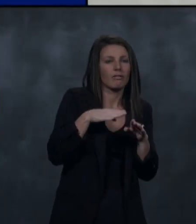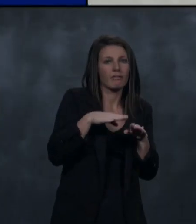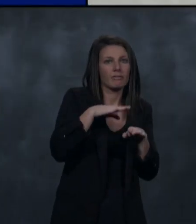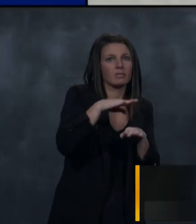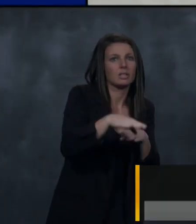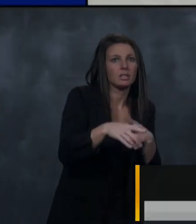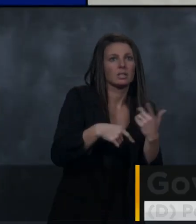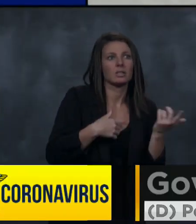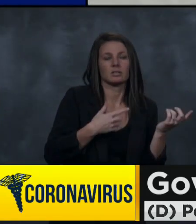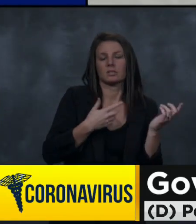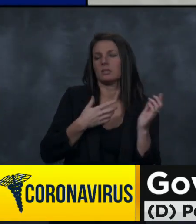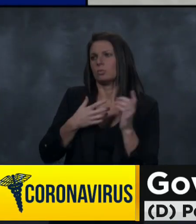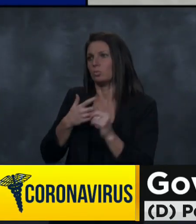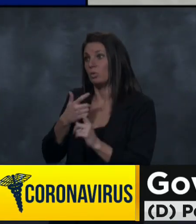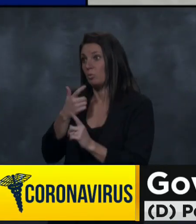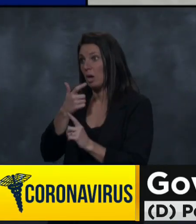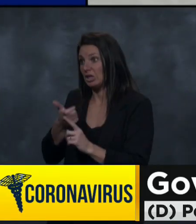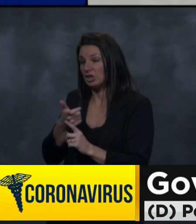We're watching it every day.